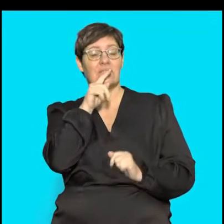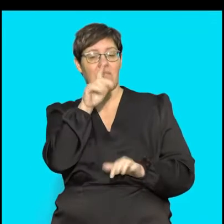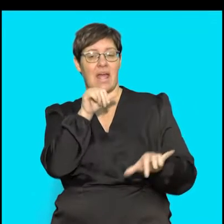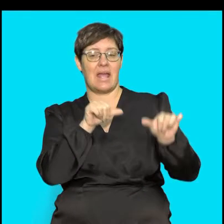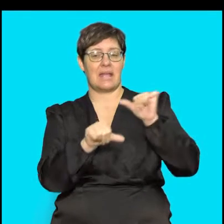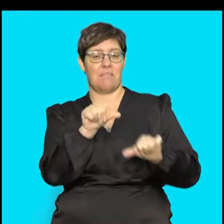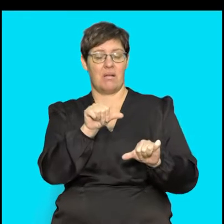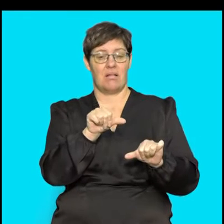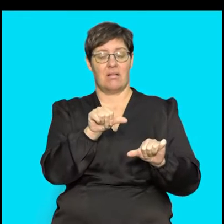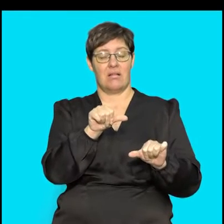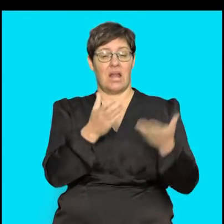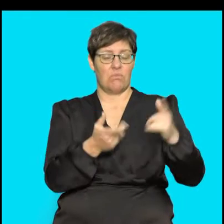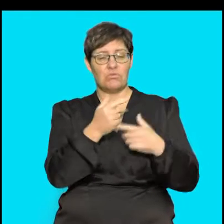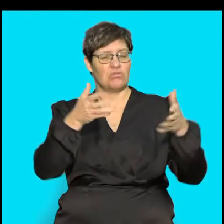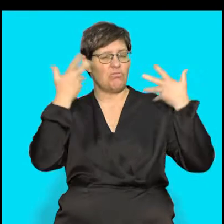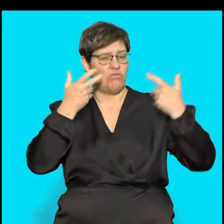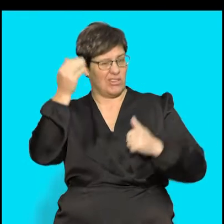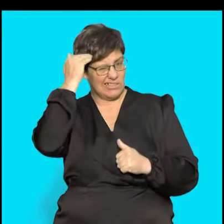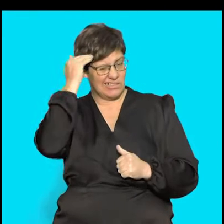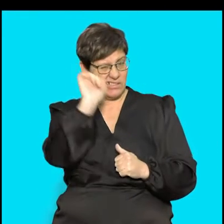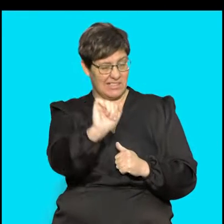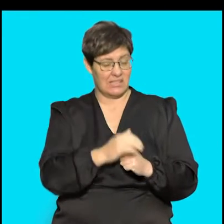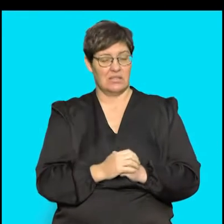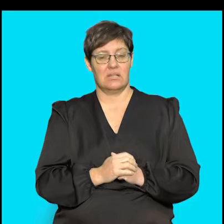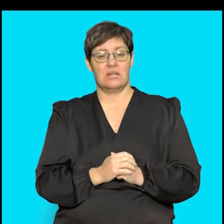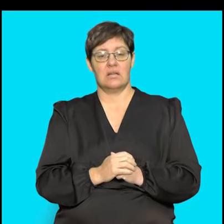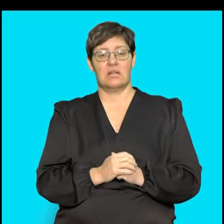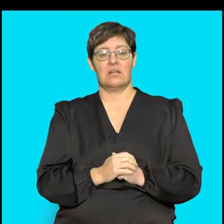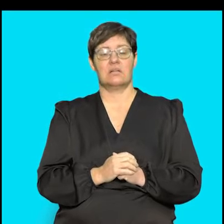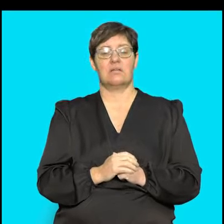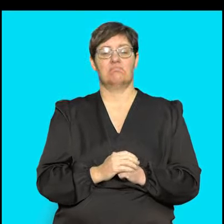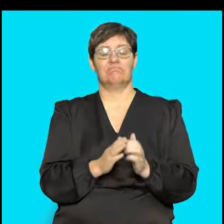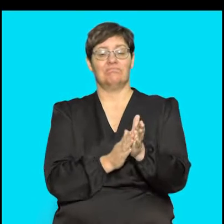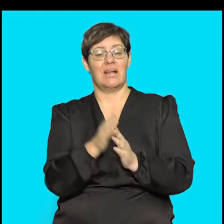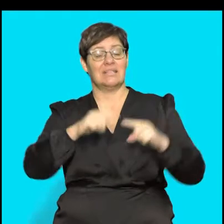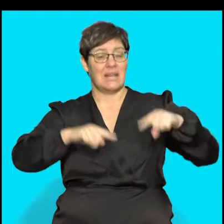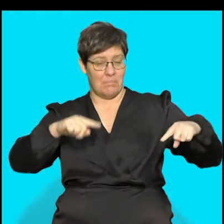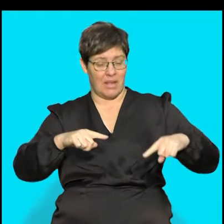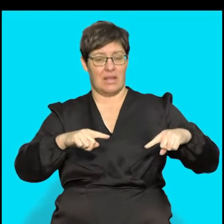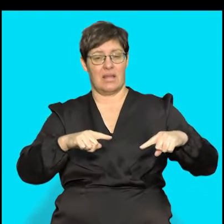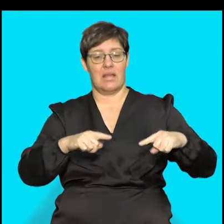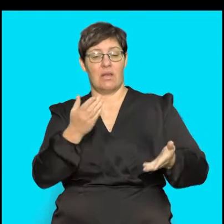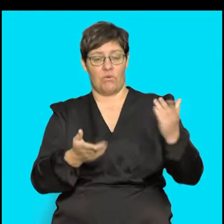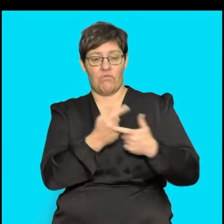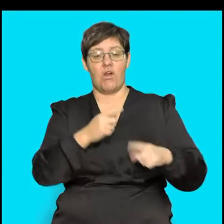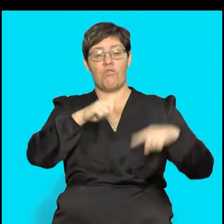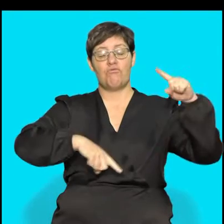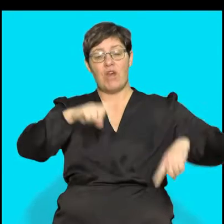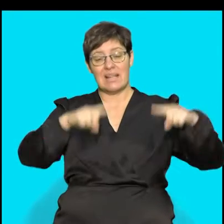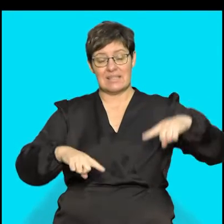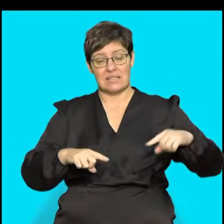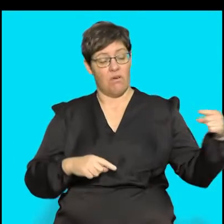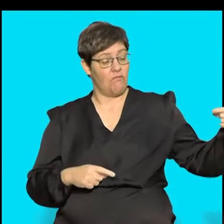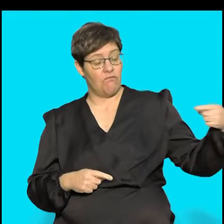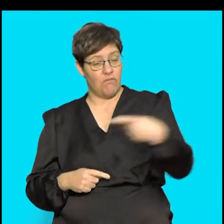The definition of chemical equilibrium, again, just to refresh your memory, it is a dynamic equilibrium when the rate